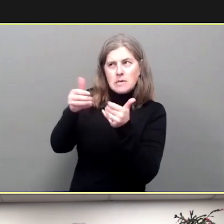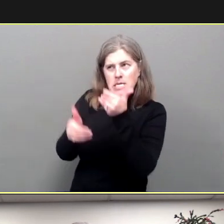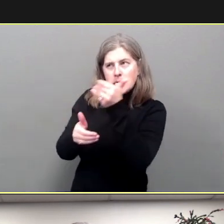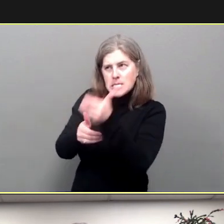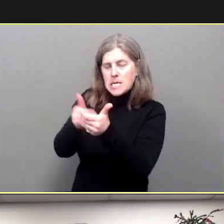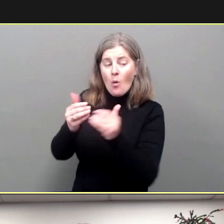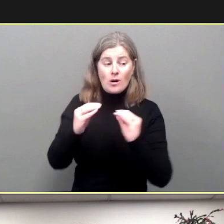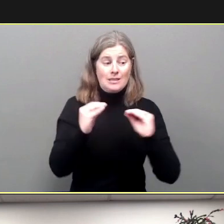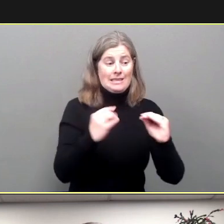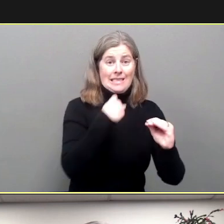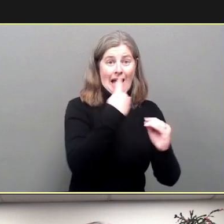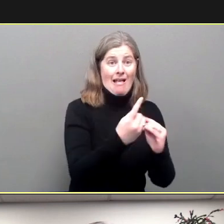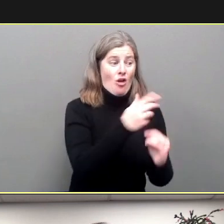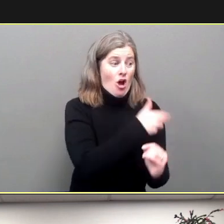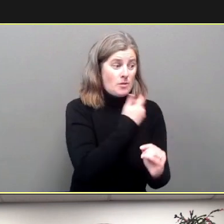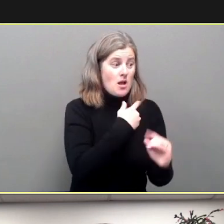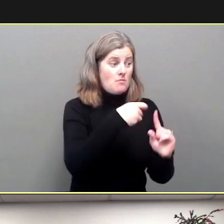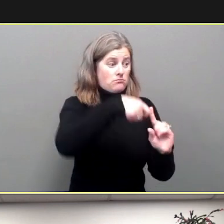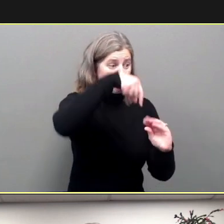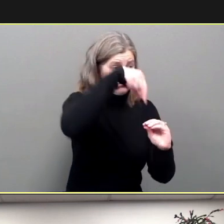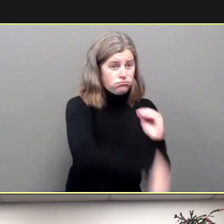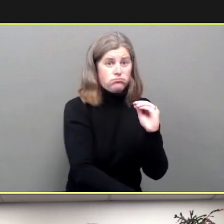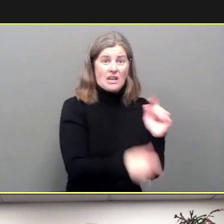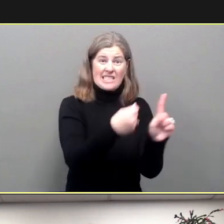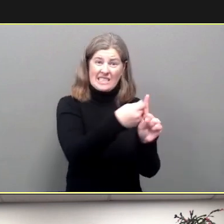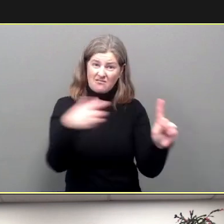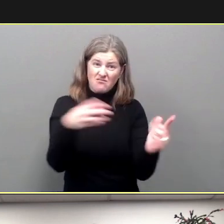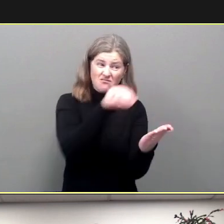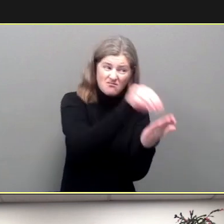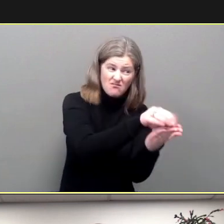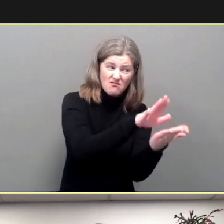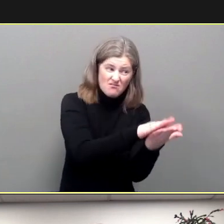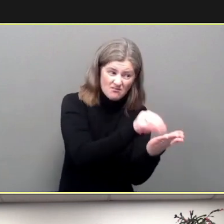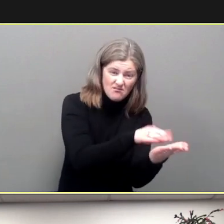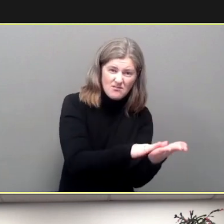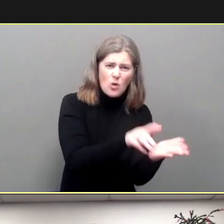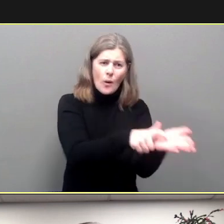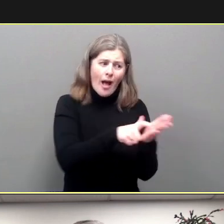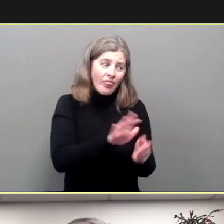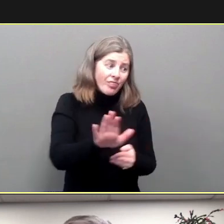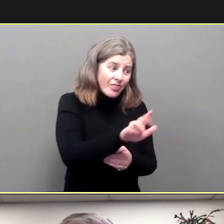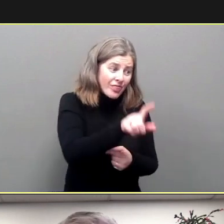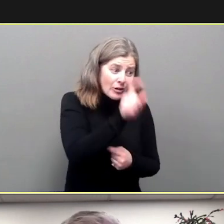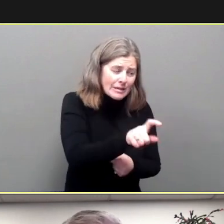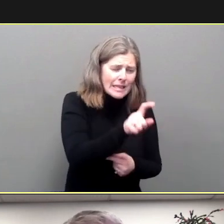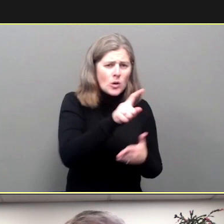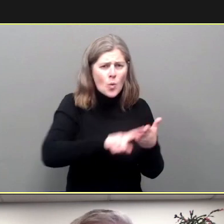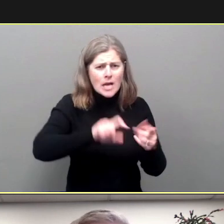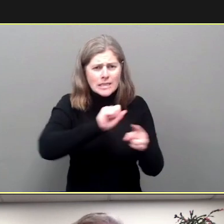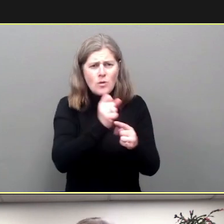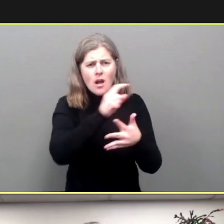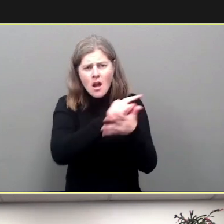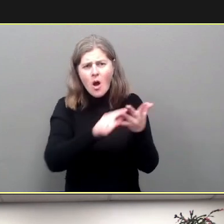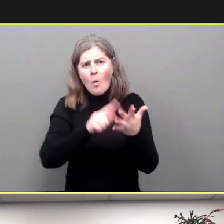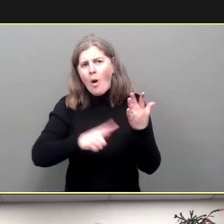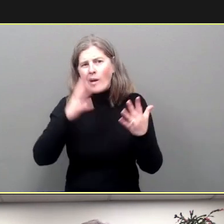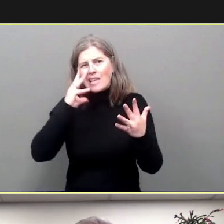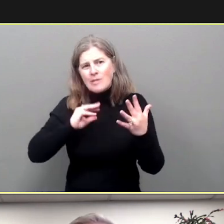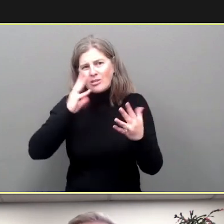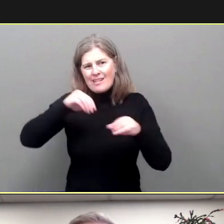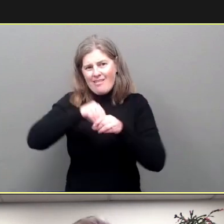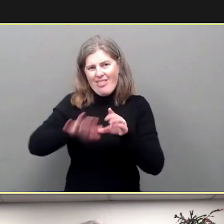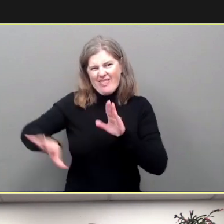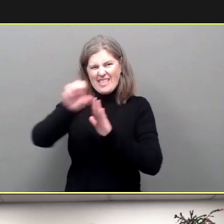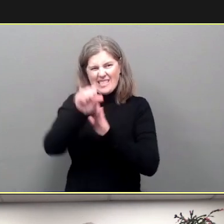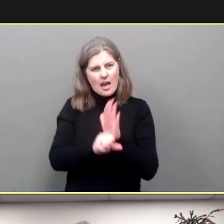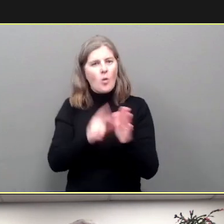to the hospitals. Extensive documentation is required about their need. But given the situation we're in our state, we're